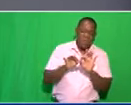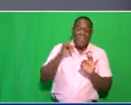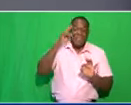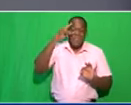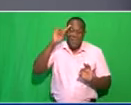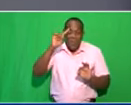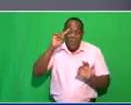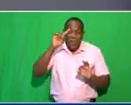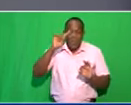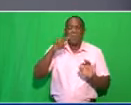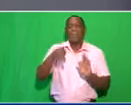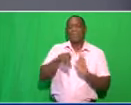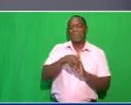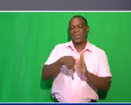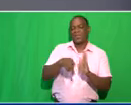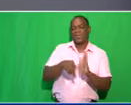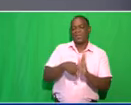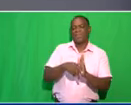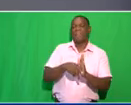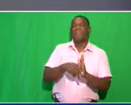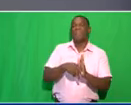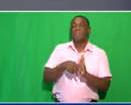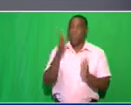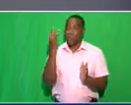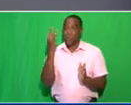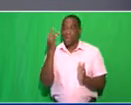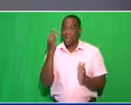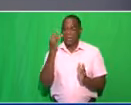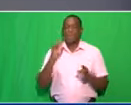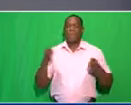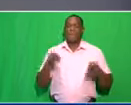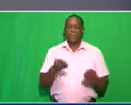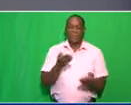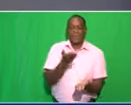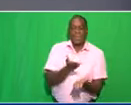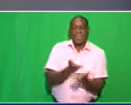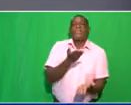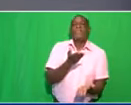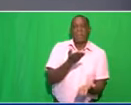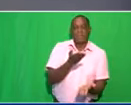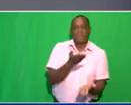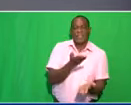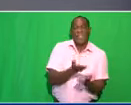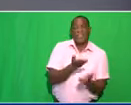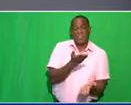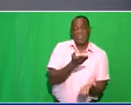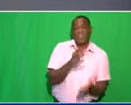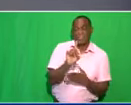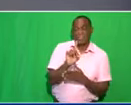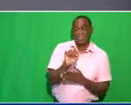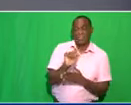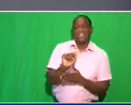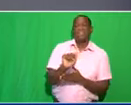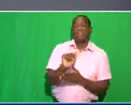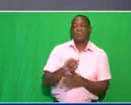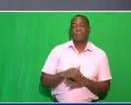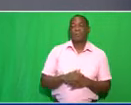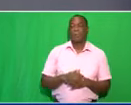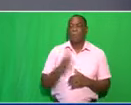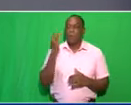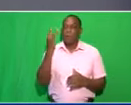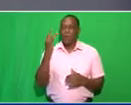that it enables an evidence base to be built, ensures transparency in the